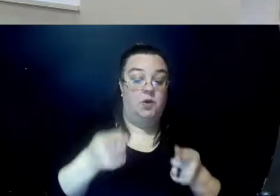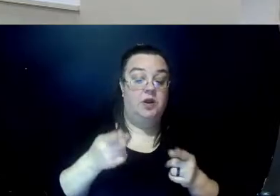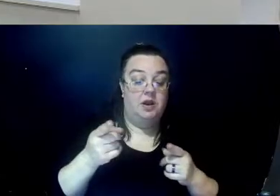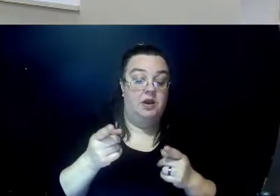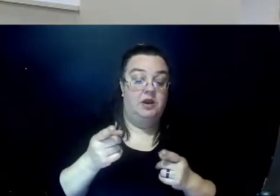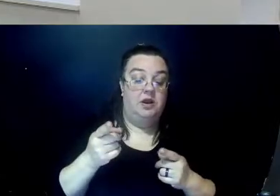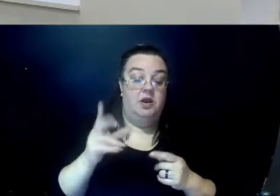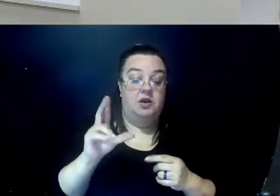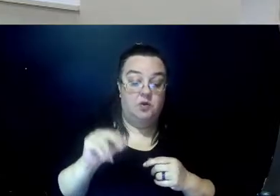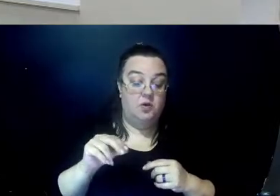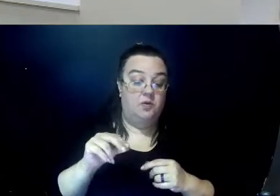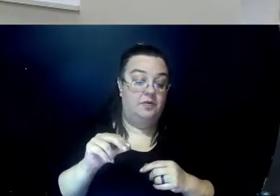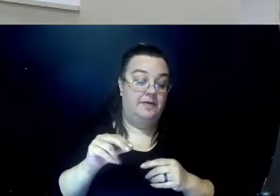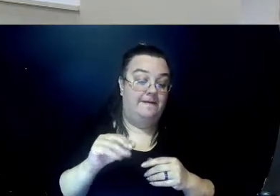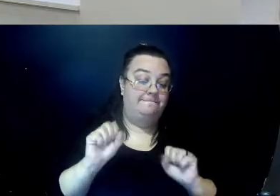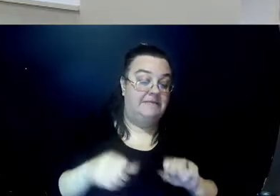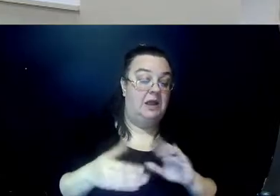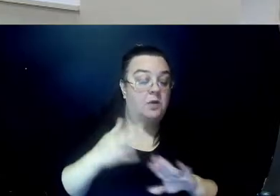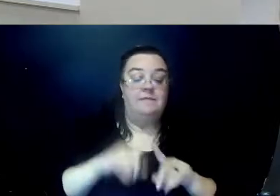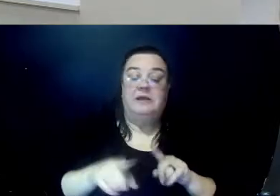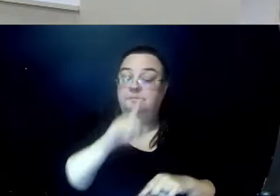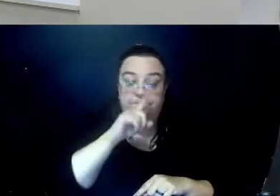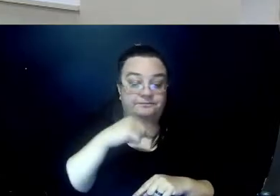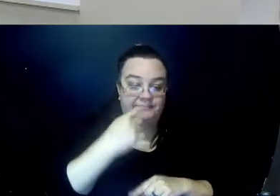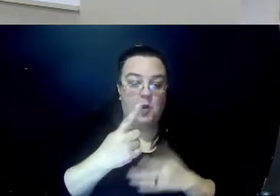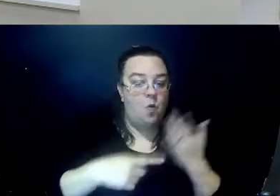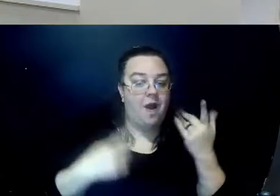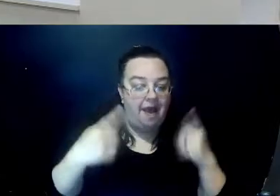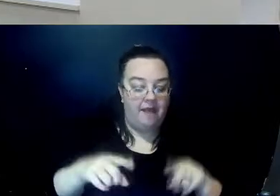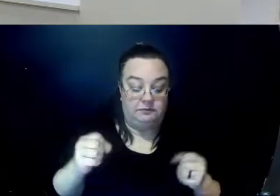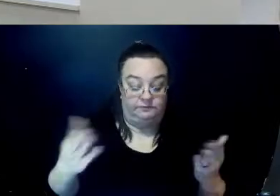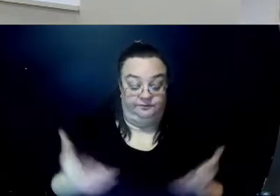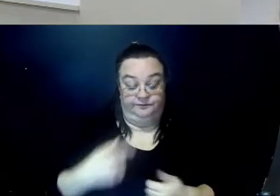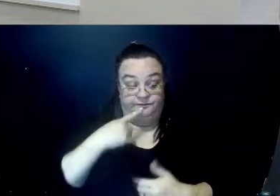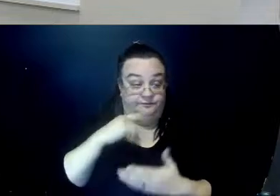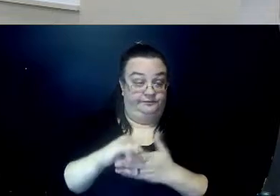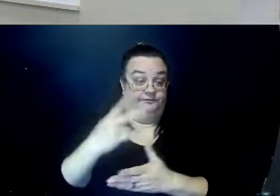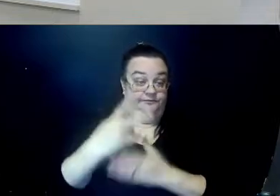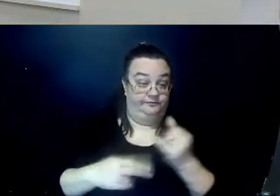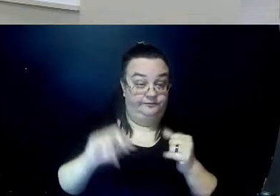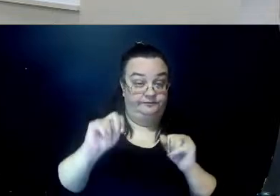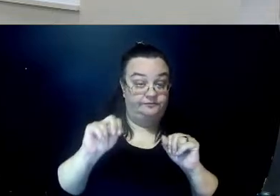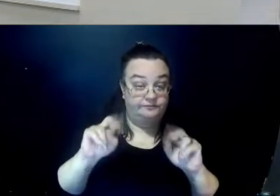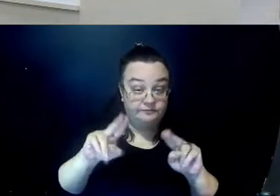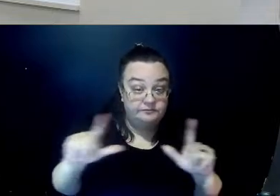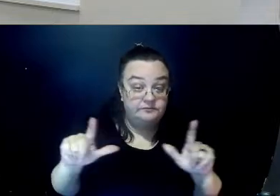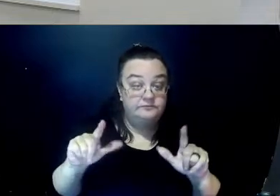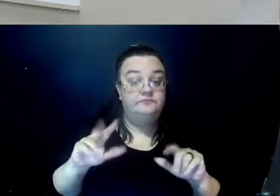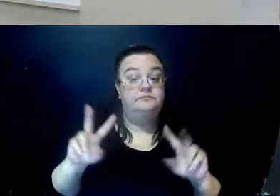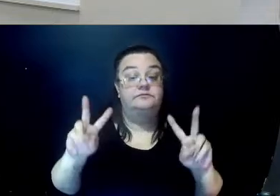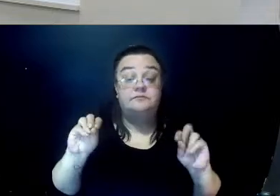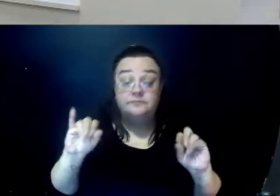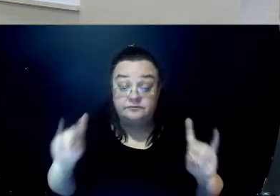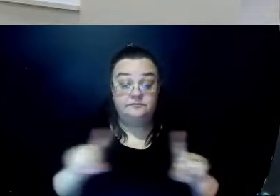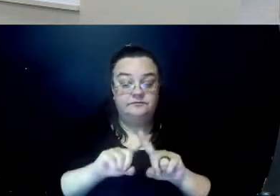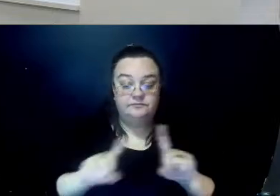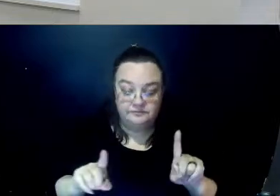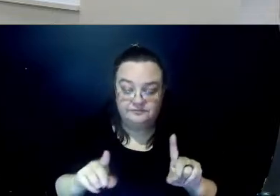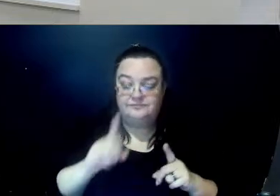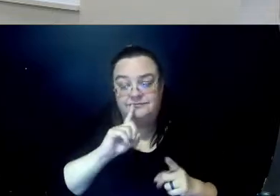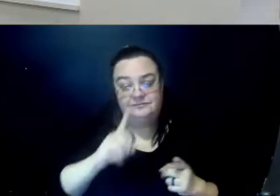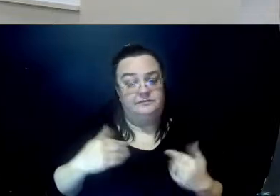it doesn't tell you what happens. So here we say that they're both null and void, but there is